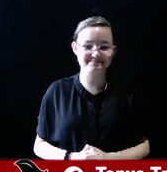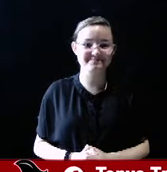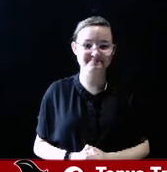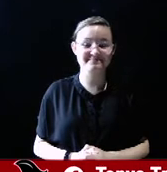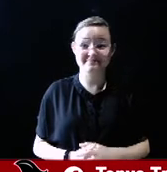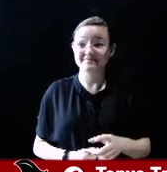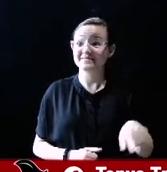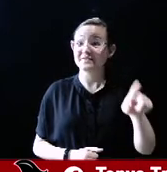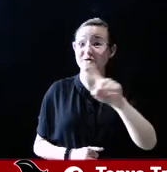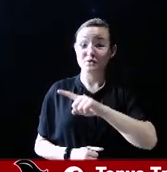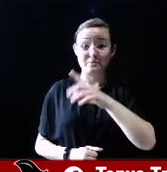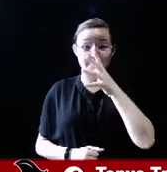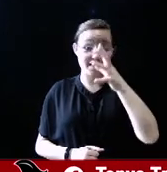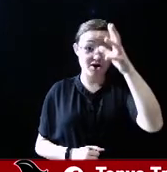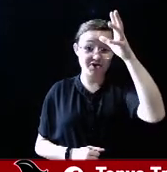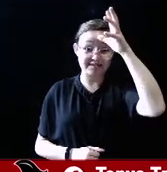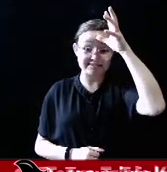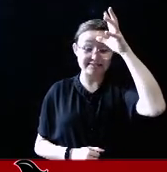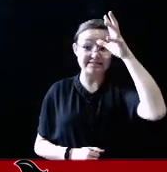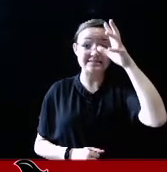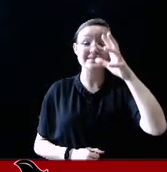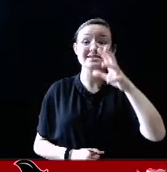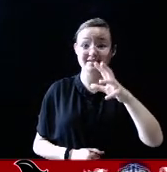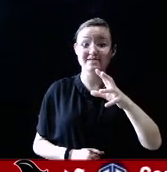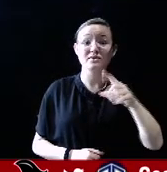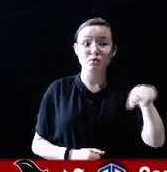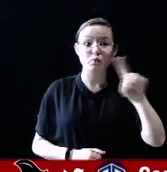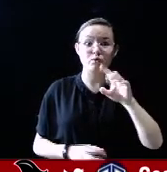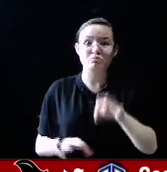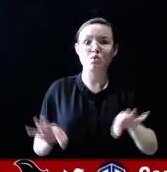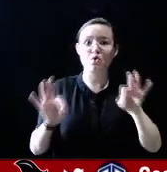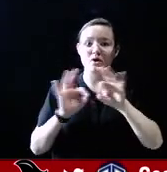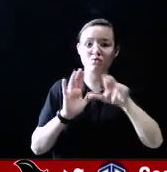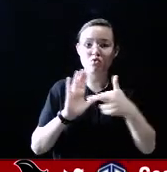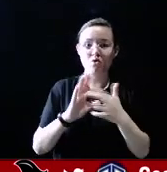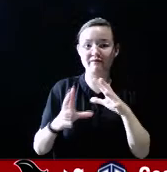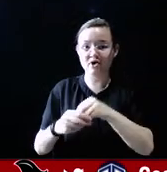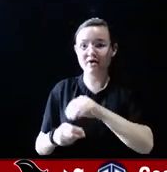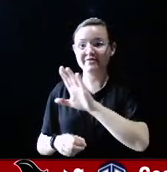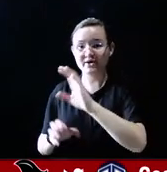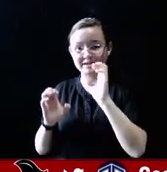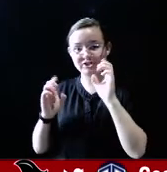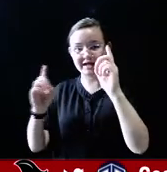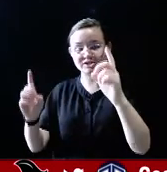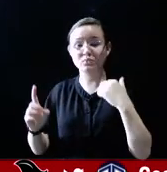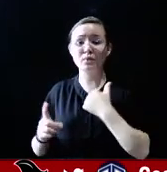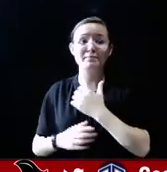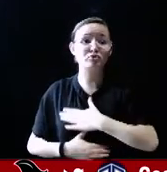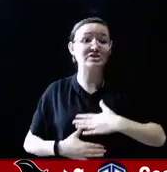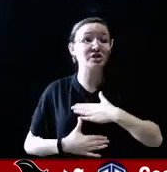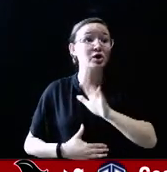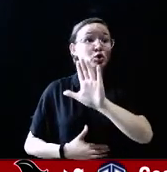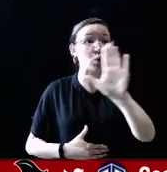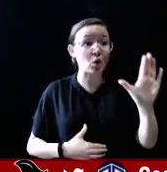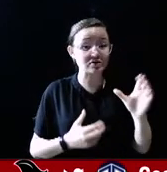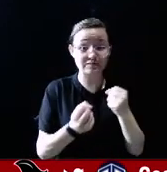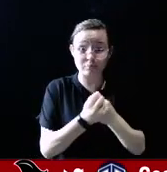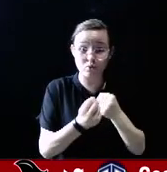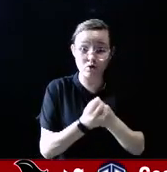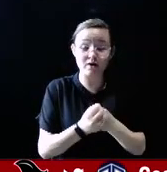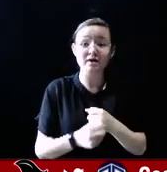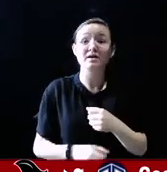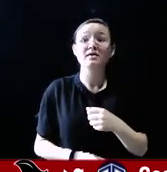You as parents of these fine young men and women have played a vital role in the educational process, and we appreciate your support you've given us.